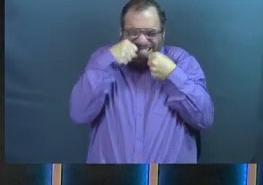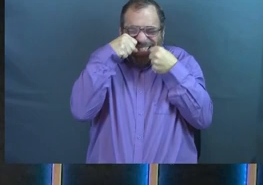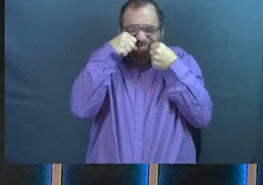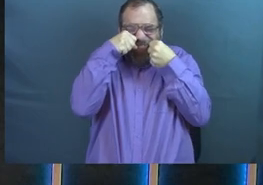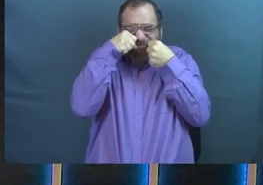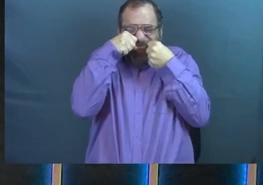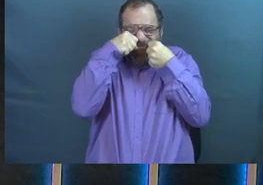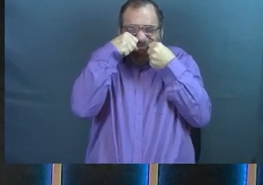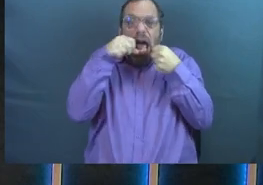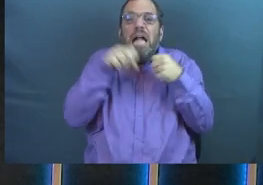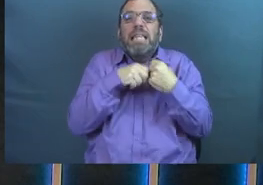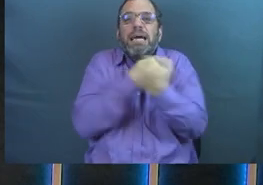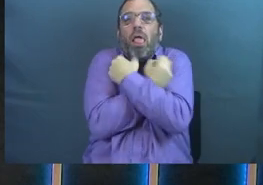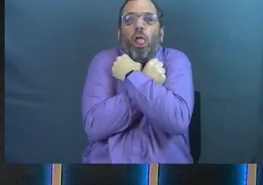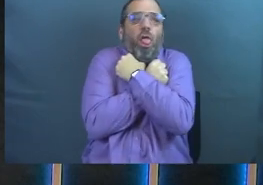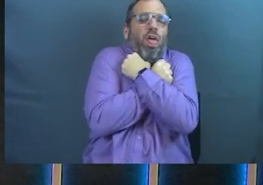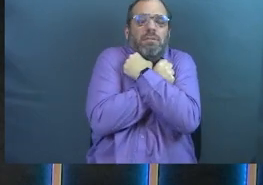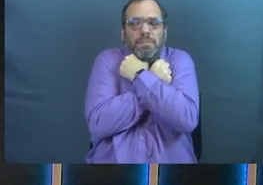Tied up like a pretzel.